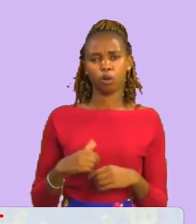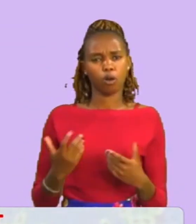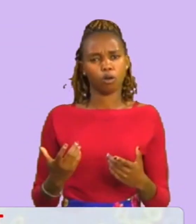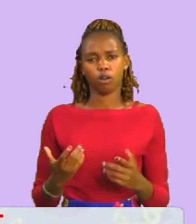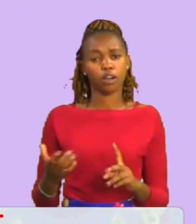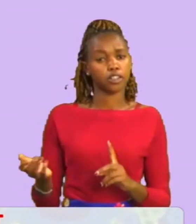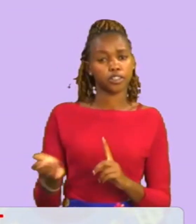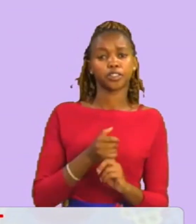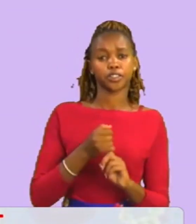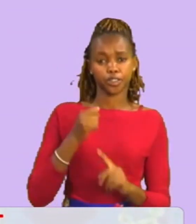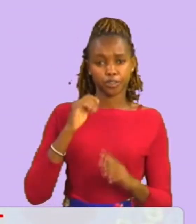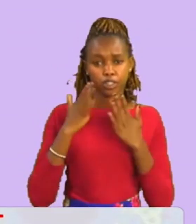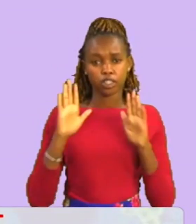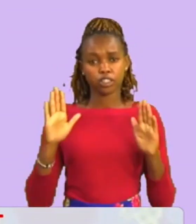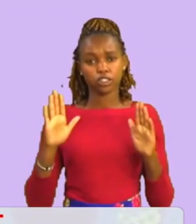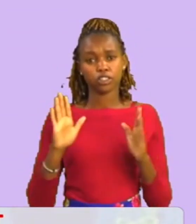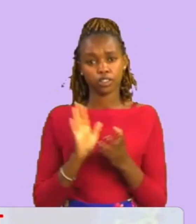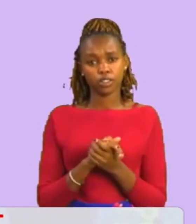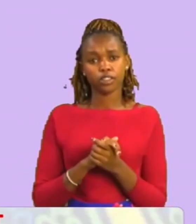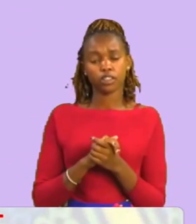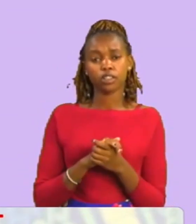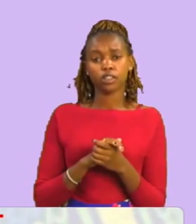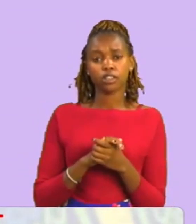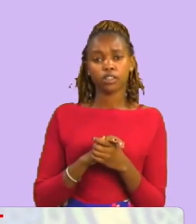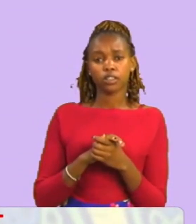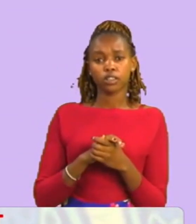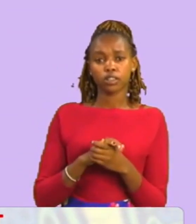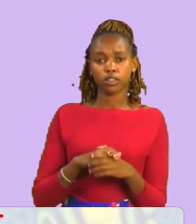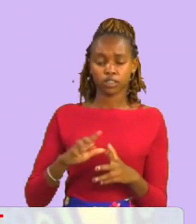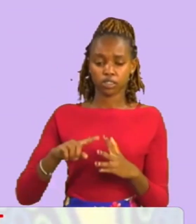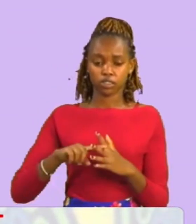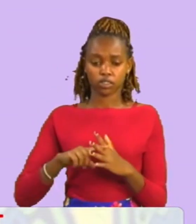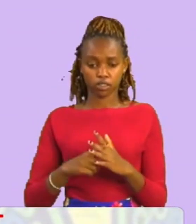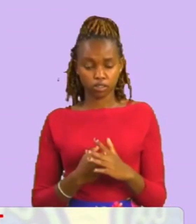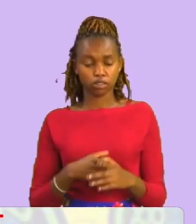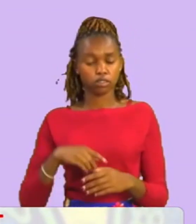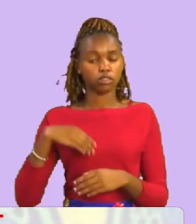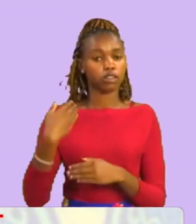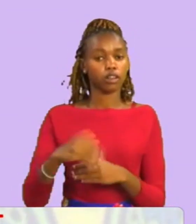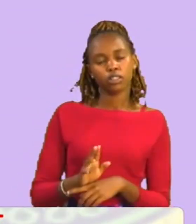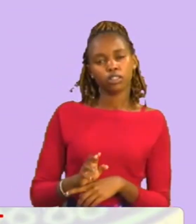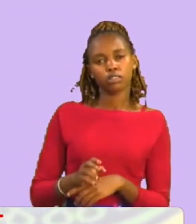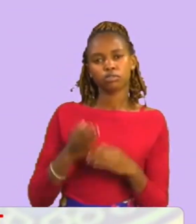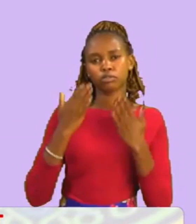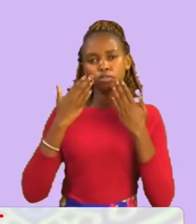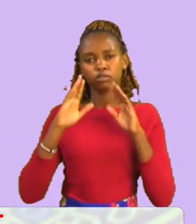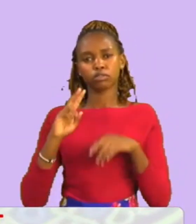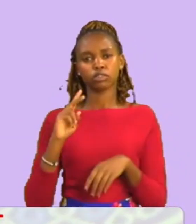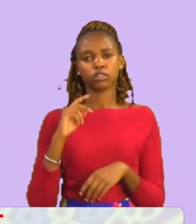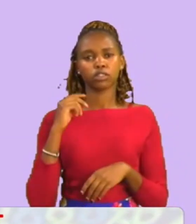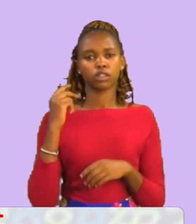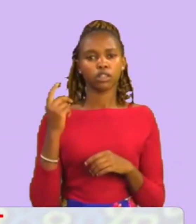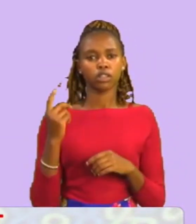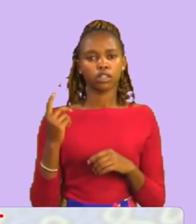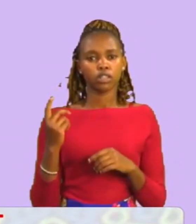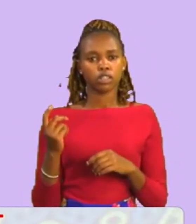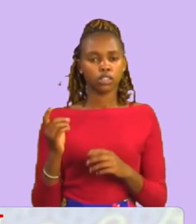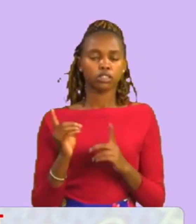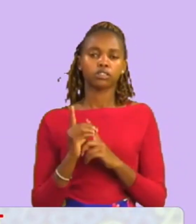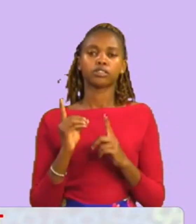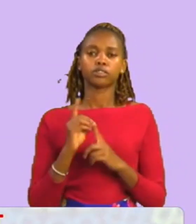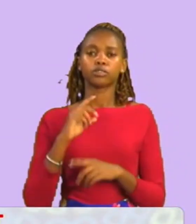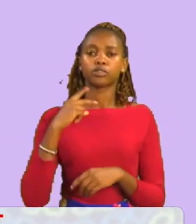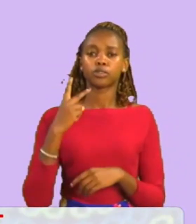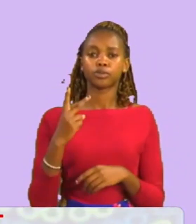planning on working on come starting in the beginning of next year. Ama inaje watu wangu? Vile inafaa. Amen. Lakini